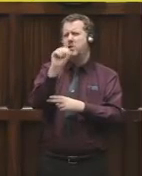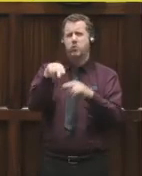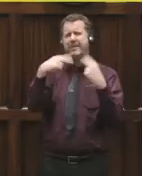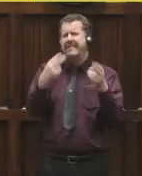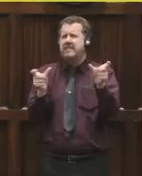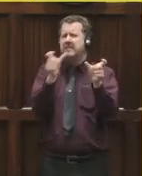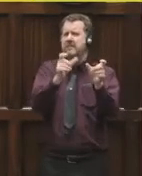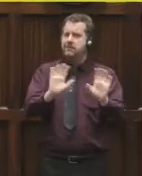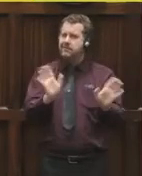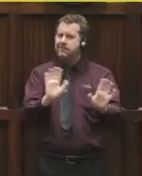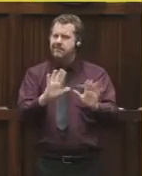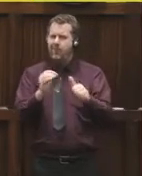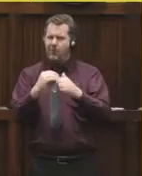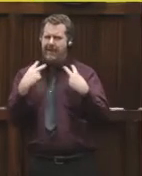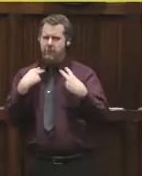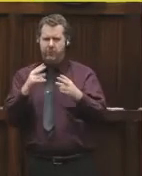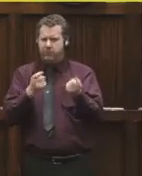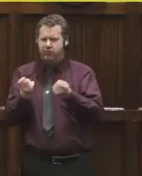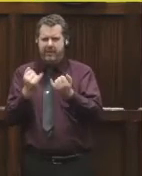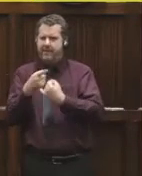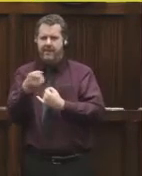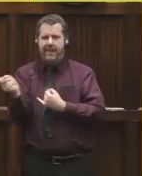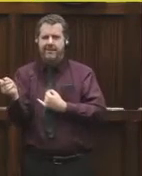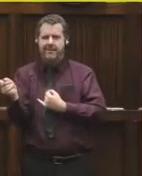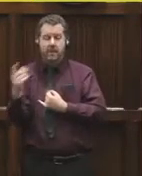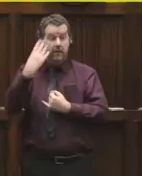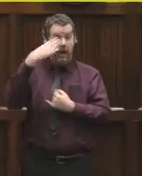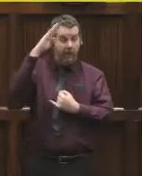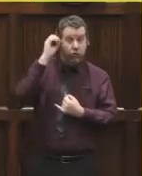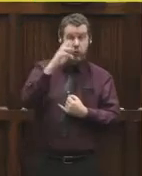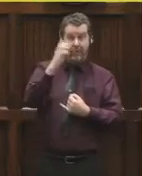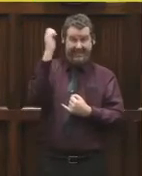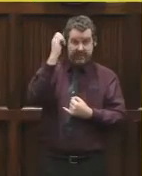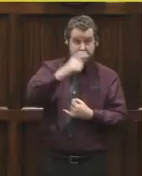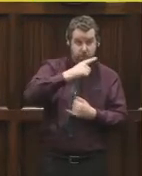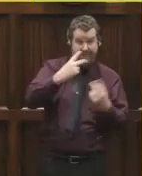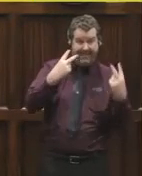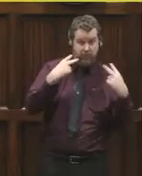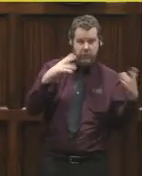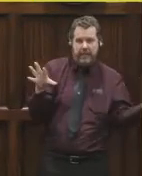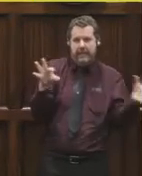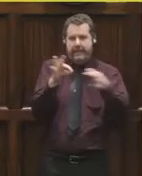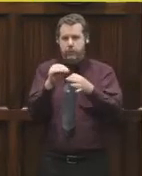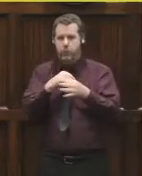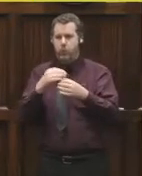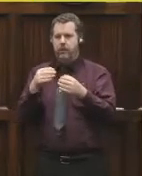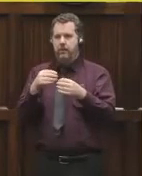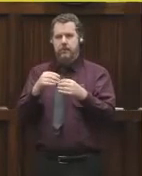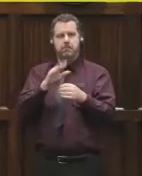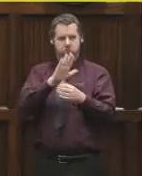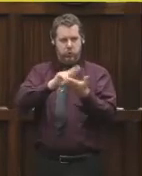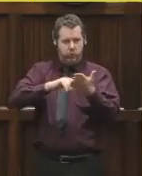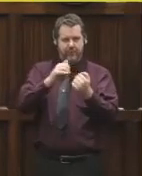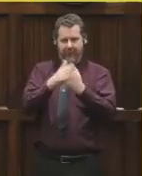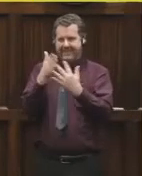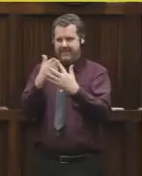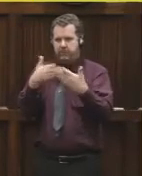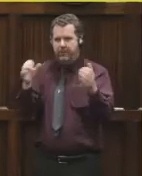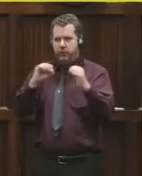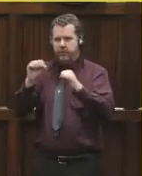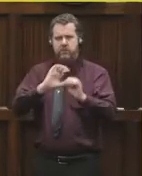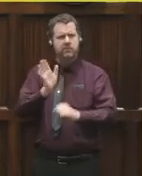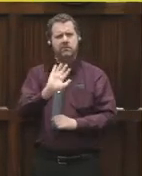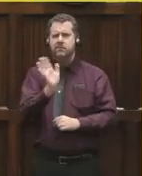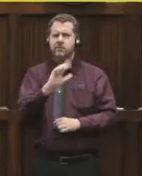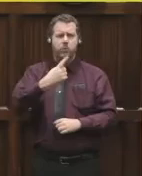such a narrow terms. We don't connect the use of Irish or English with connecting public services. We automatically understand that